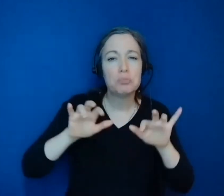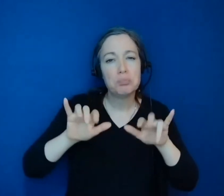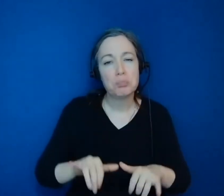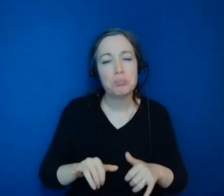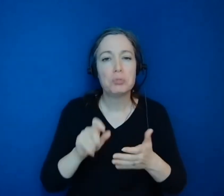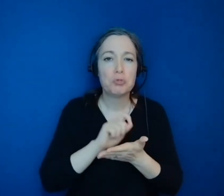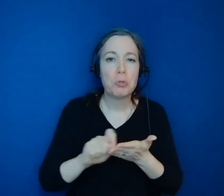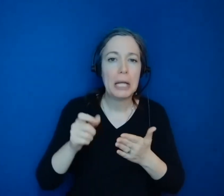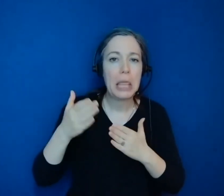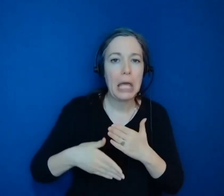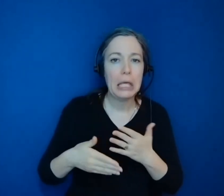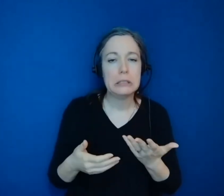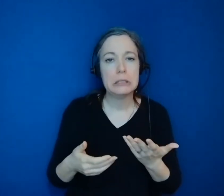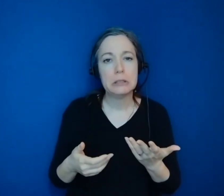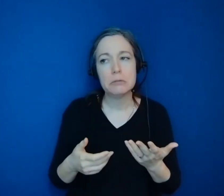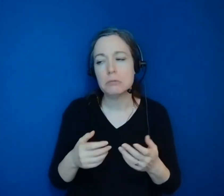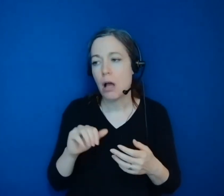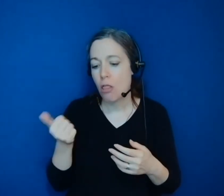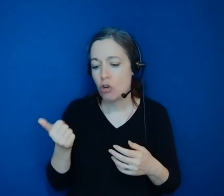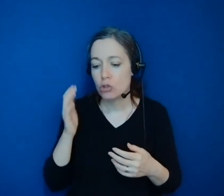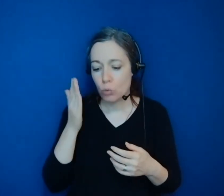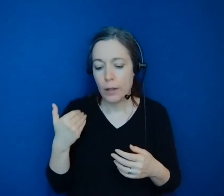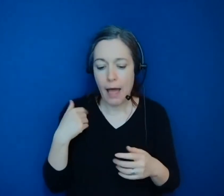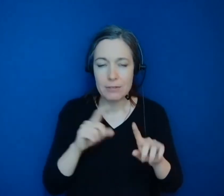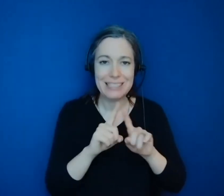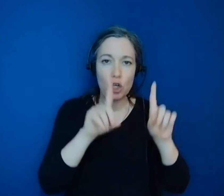just have exams throughout the term.